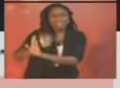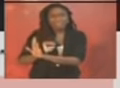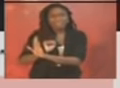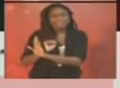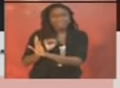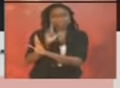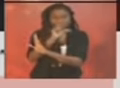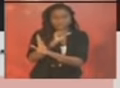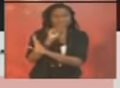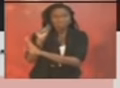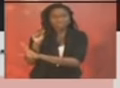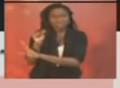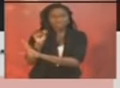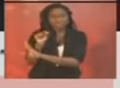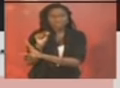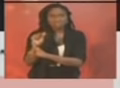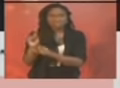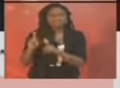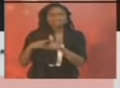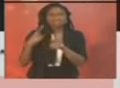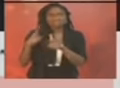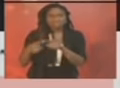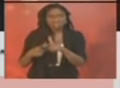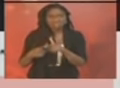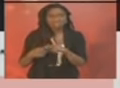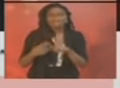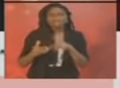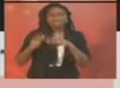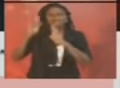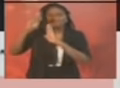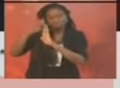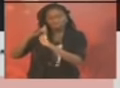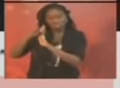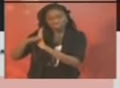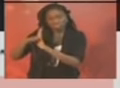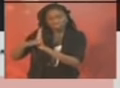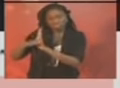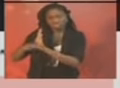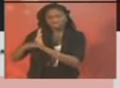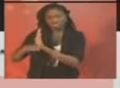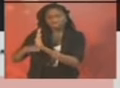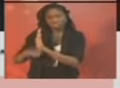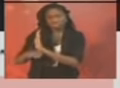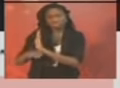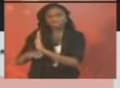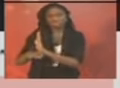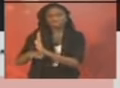of pattern. So it mirrored our COVID-19 epidemic curve quite